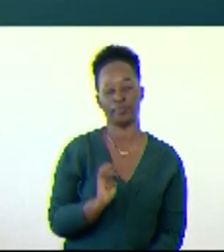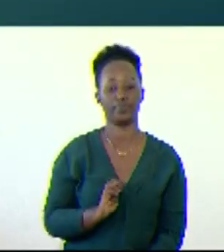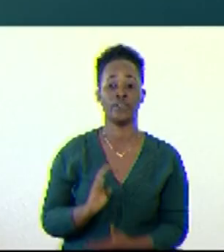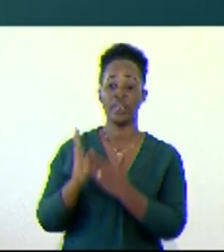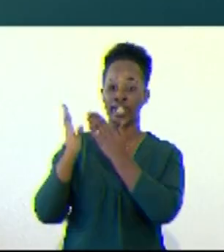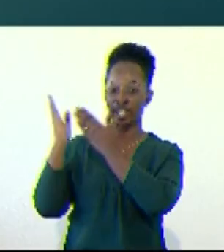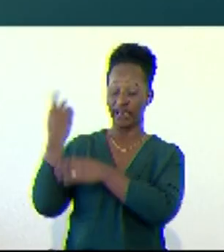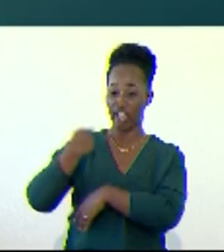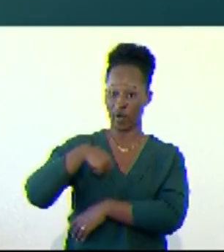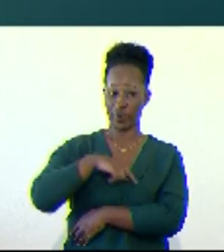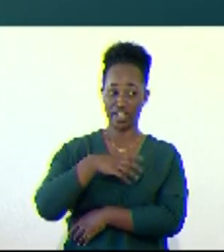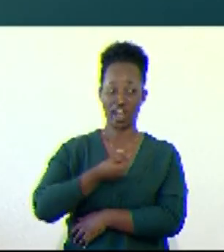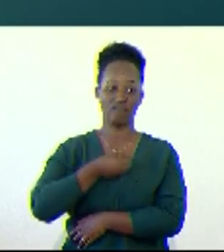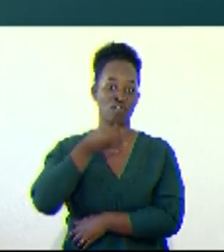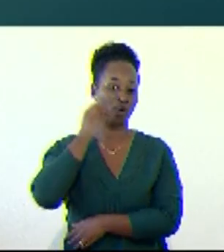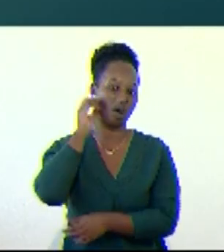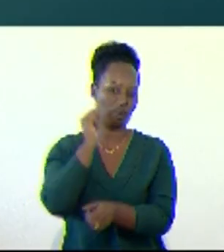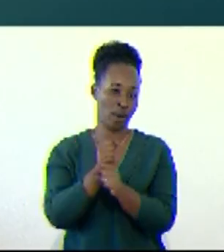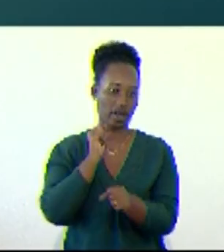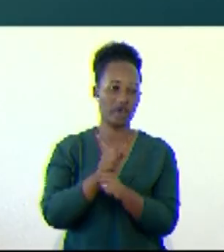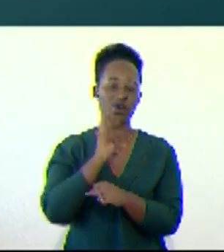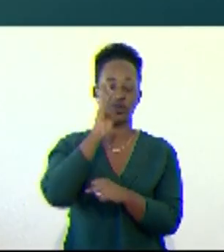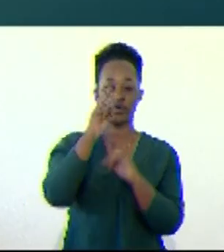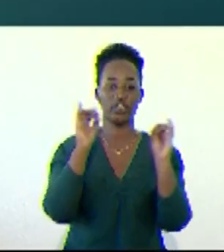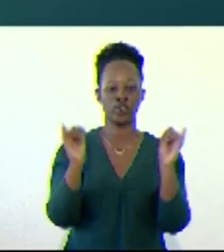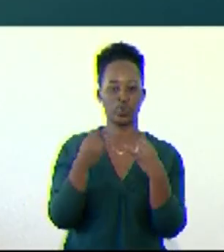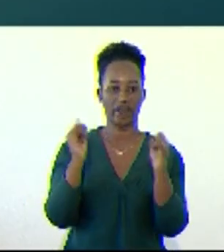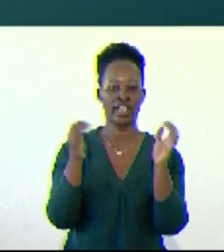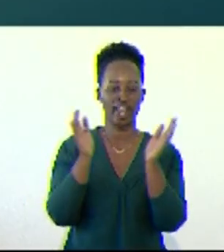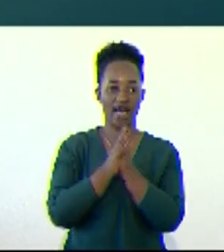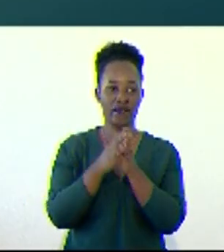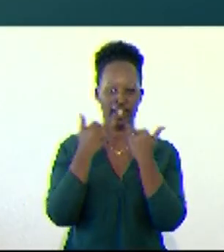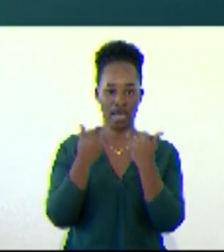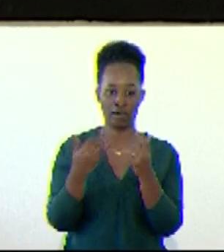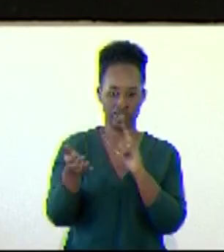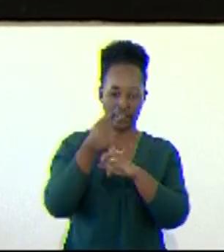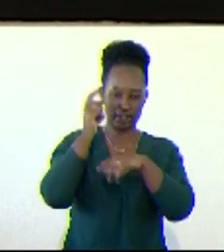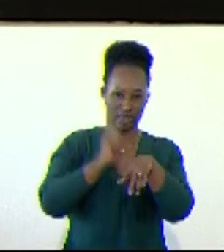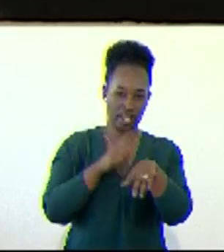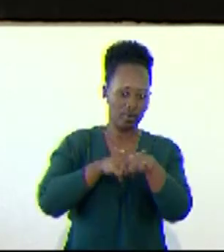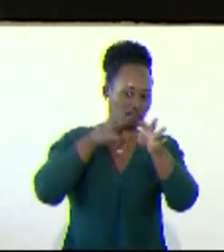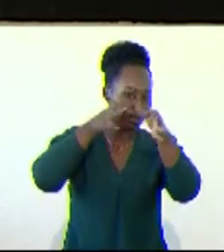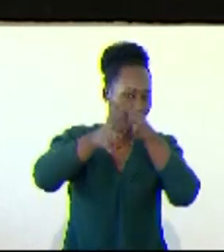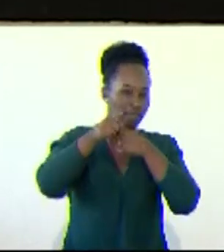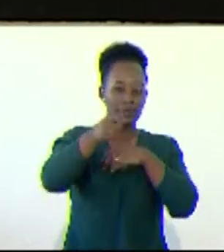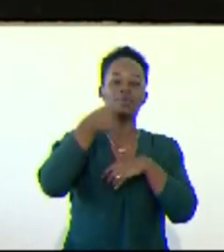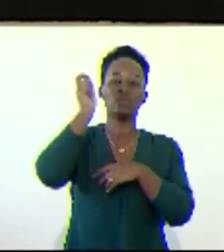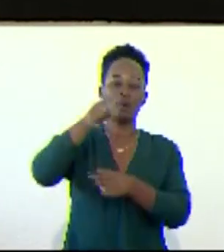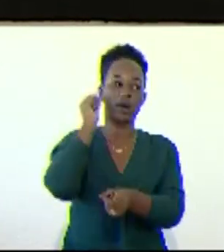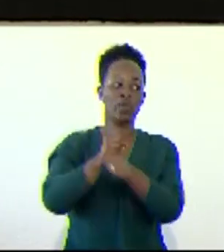Here we have the homework you will try. And let me take time to explain what you have to